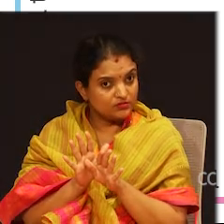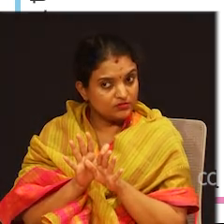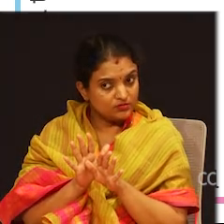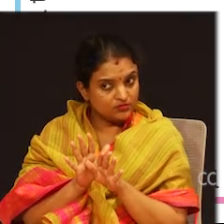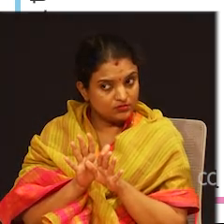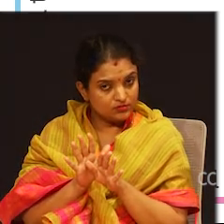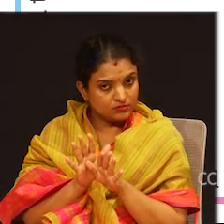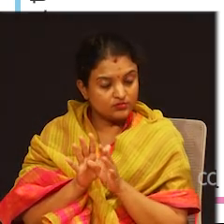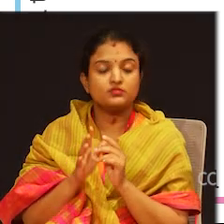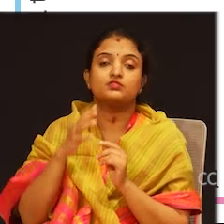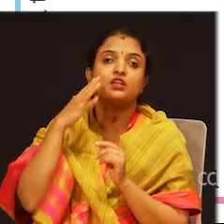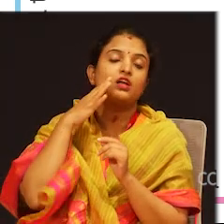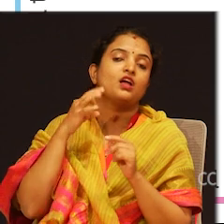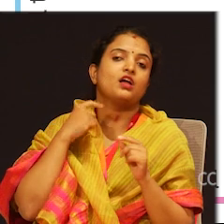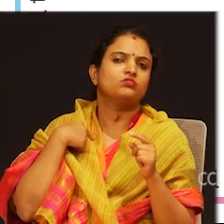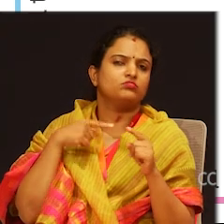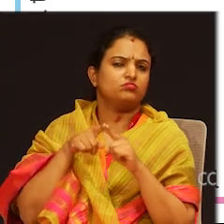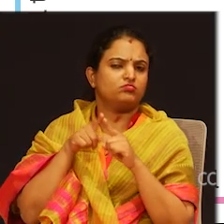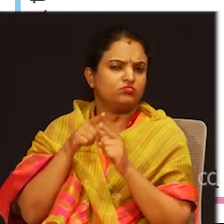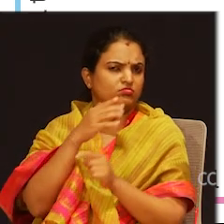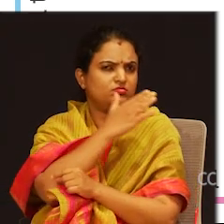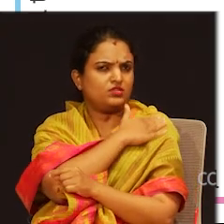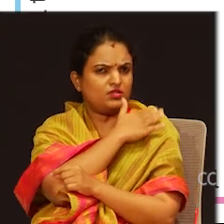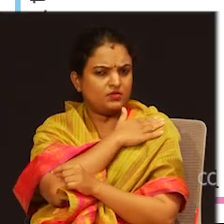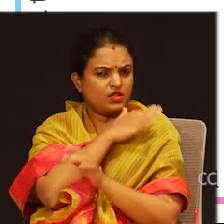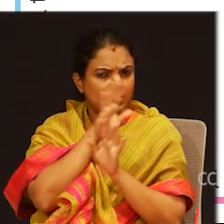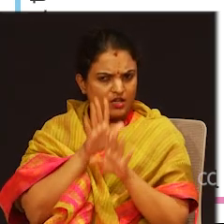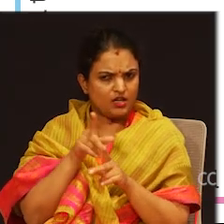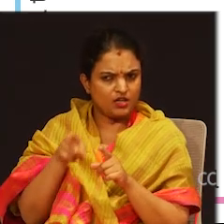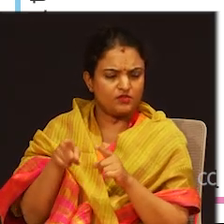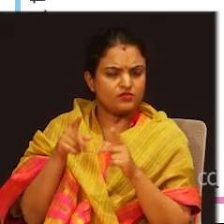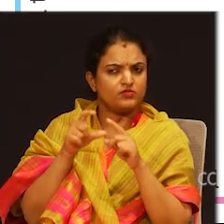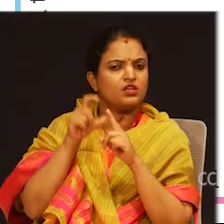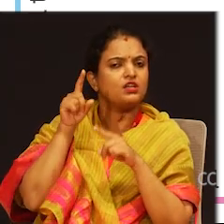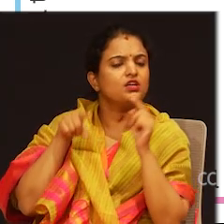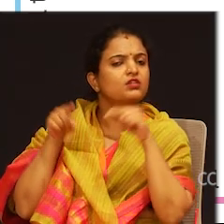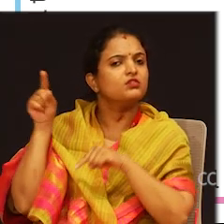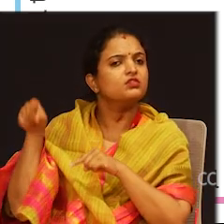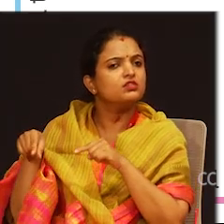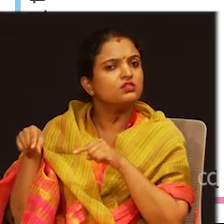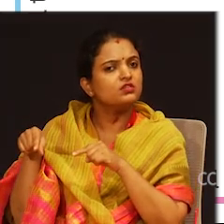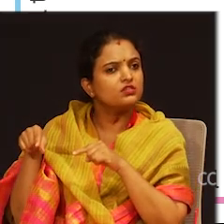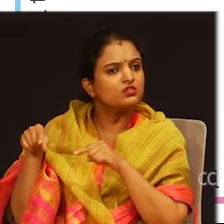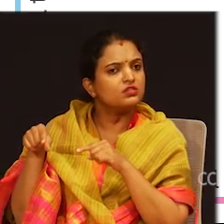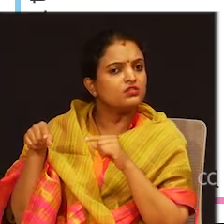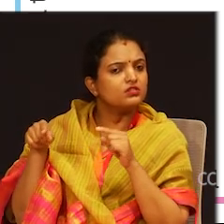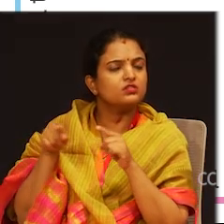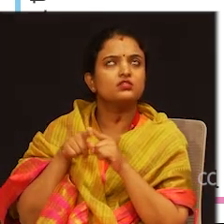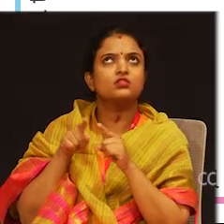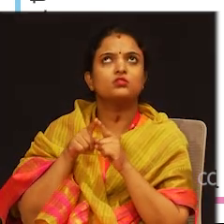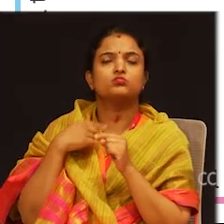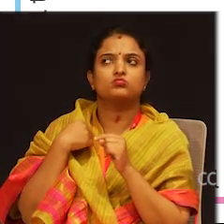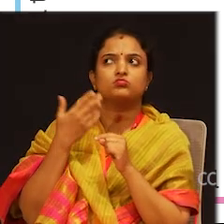I really appreciating diversity? I was in a